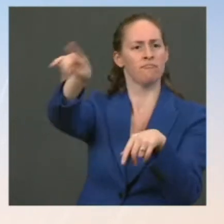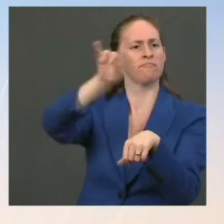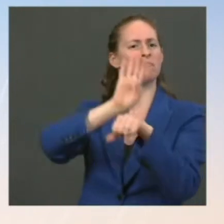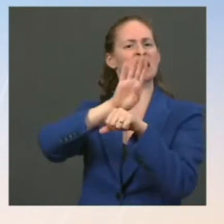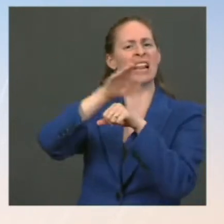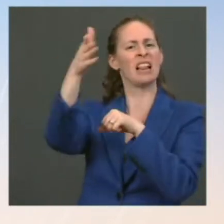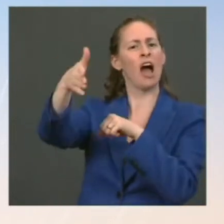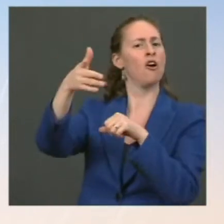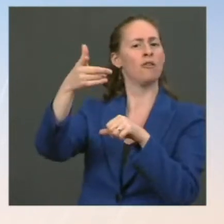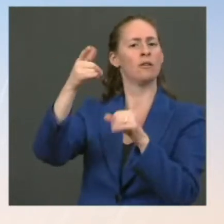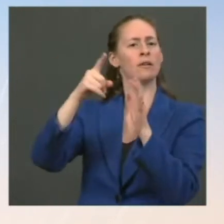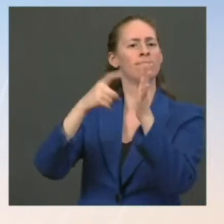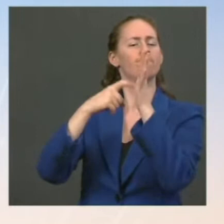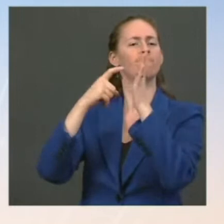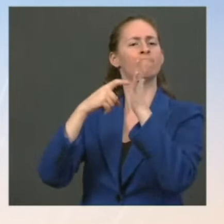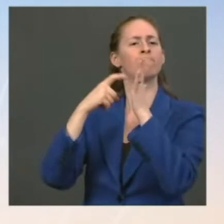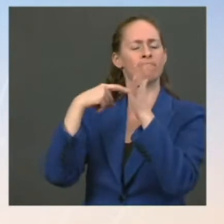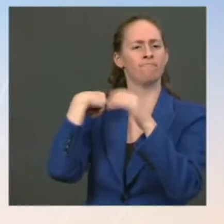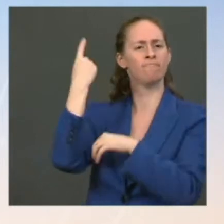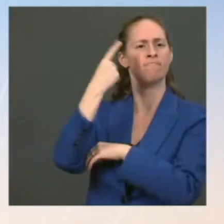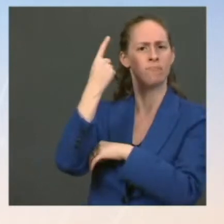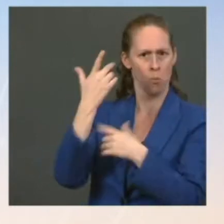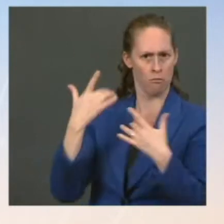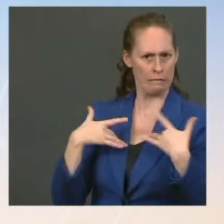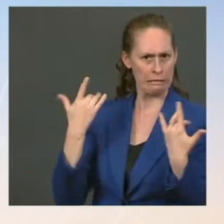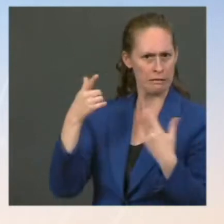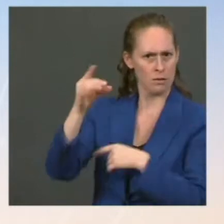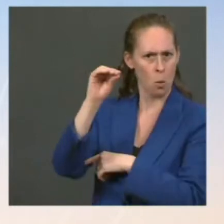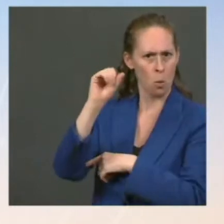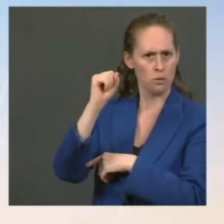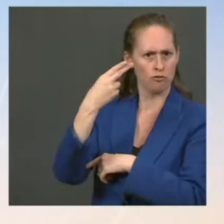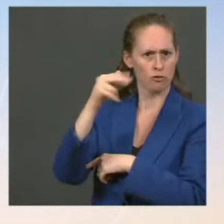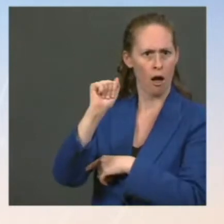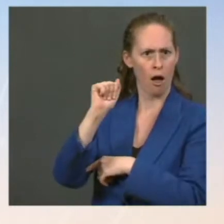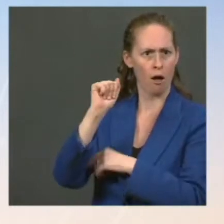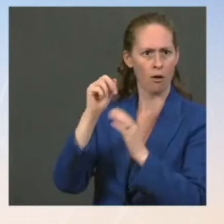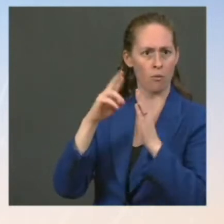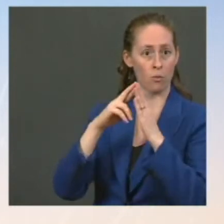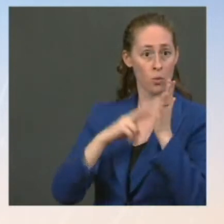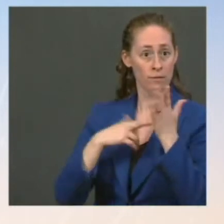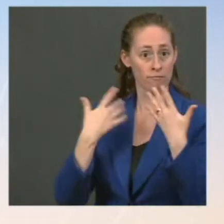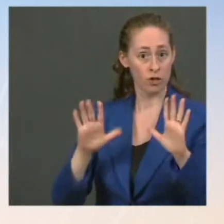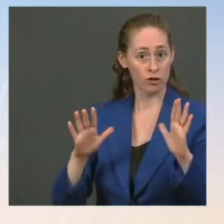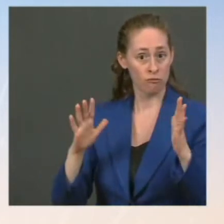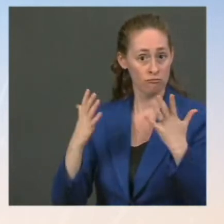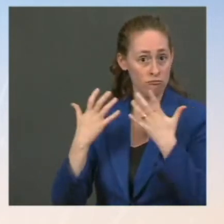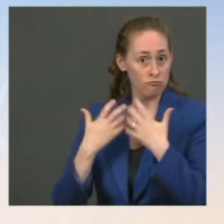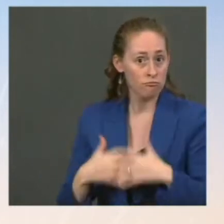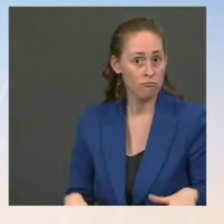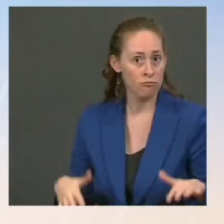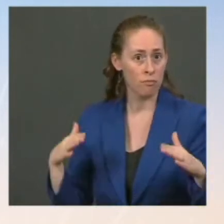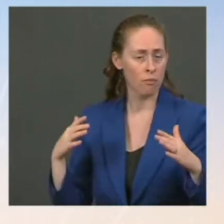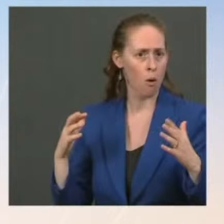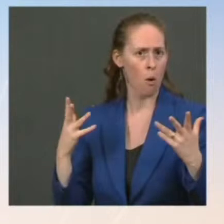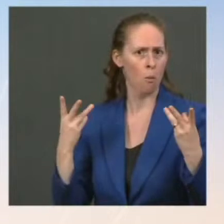was still in the rulemaking process. Yeah. Do you have any update on when that will be done so businesses can implement it, and when you think